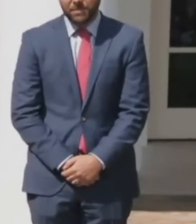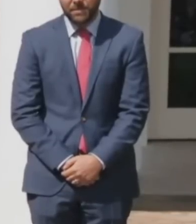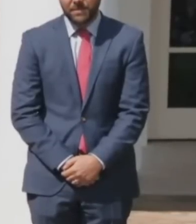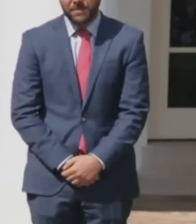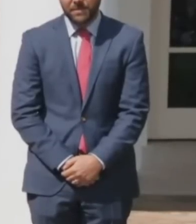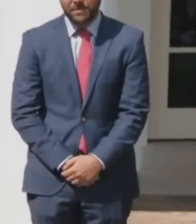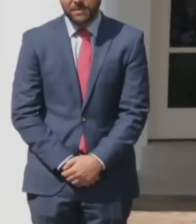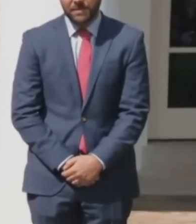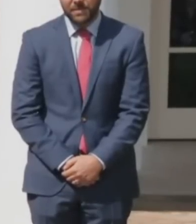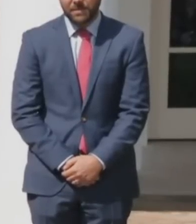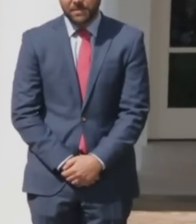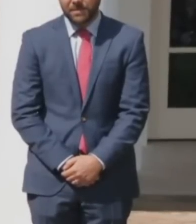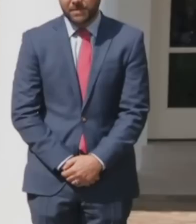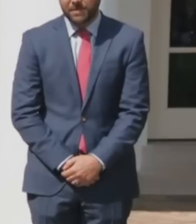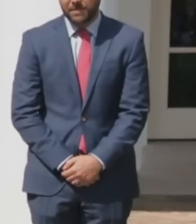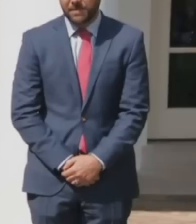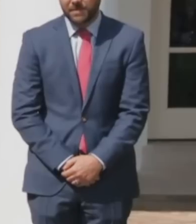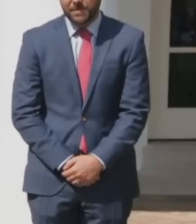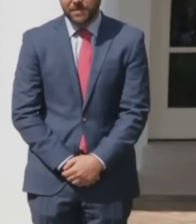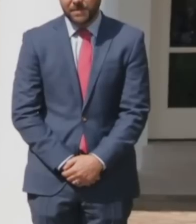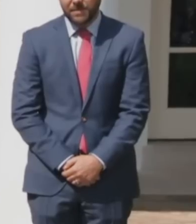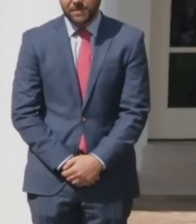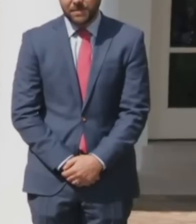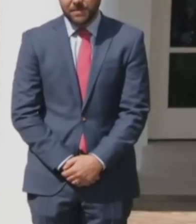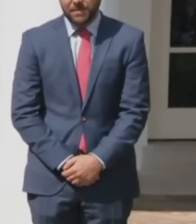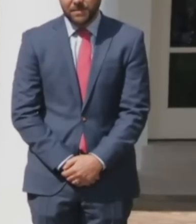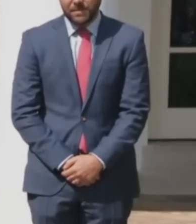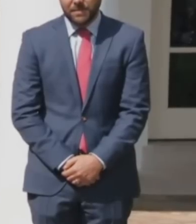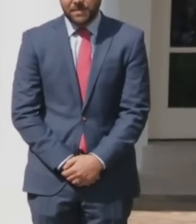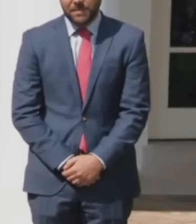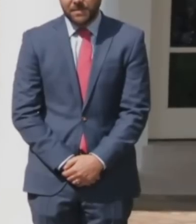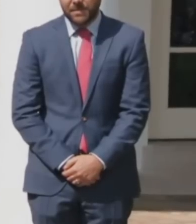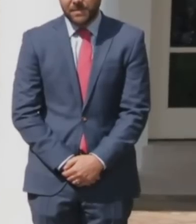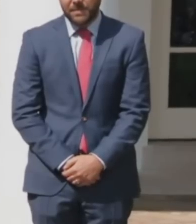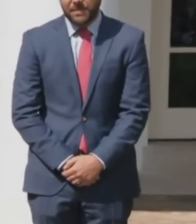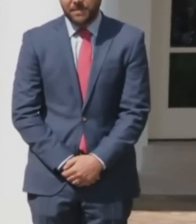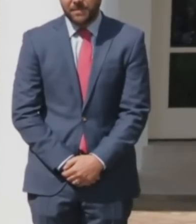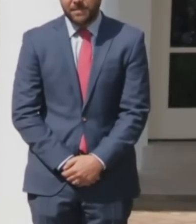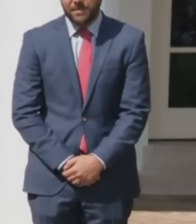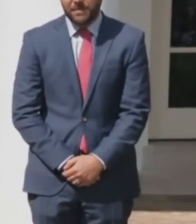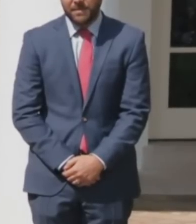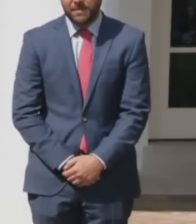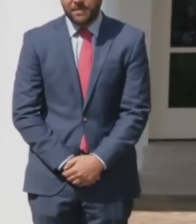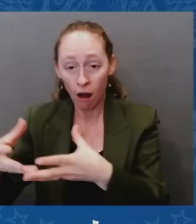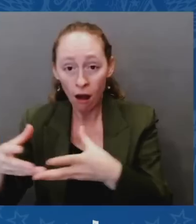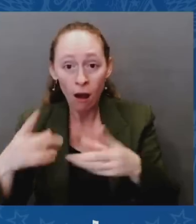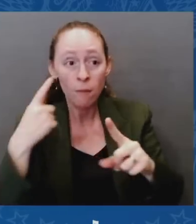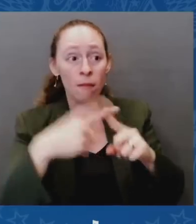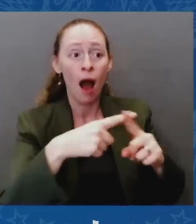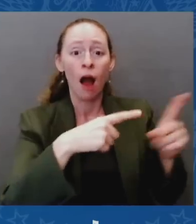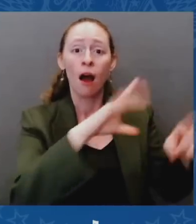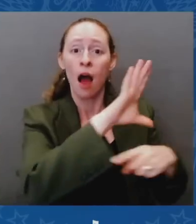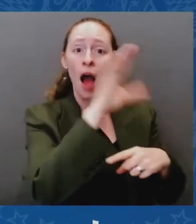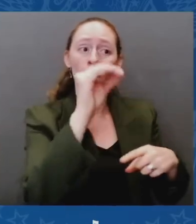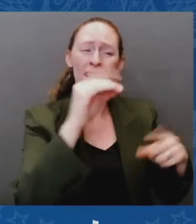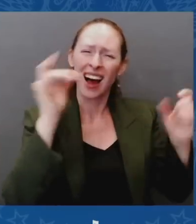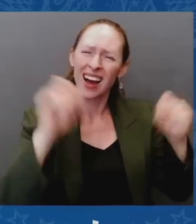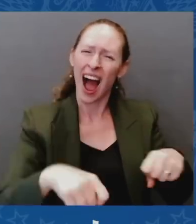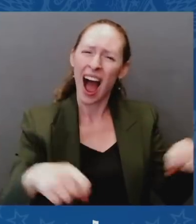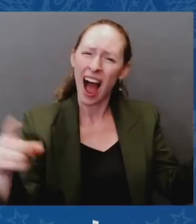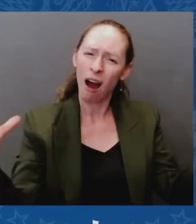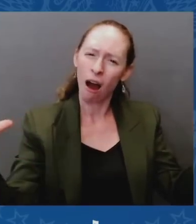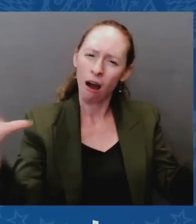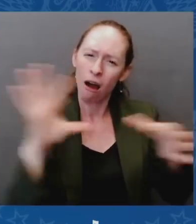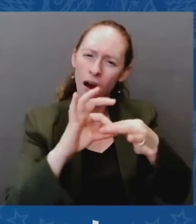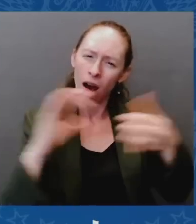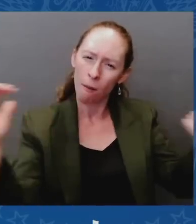work together. So I'm going to assume from that they are hopeful for this deal that they've put together. A number of them, but I want to